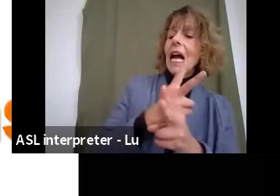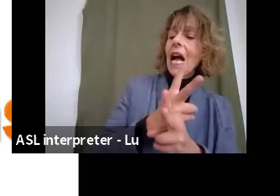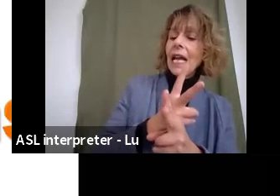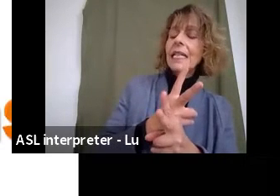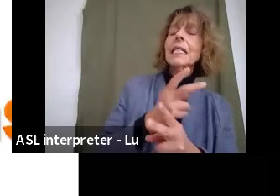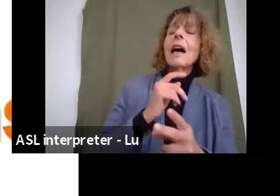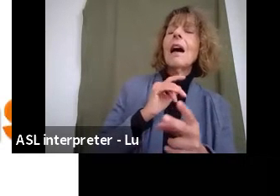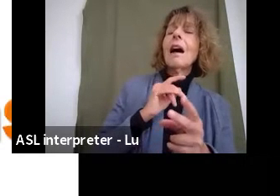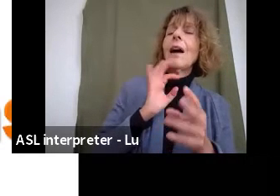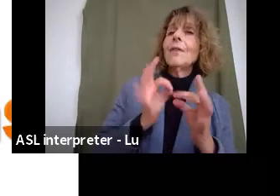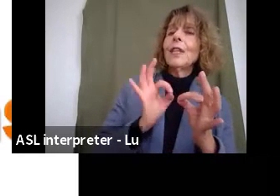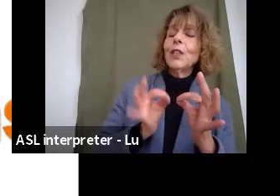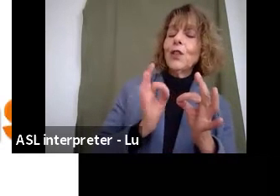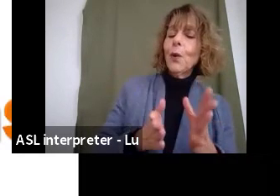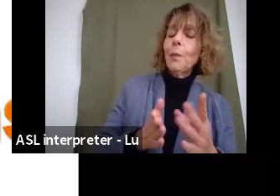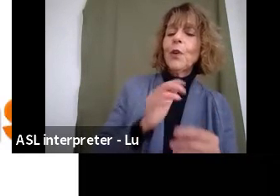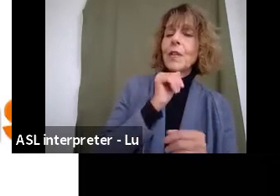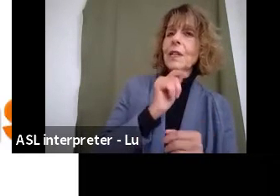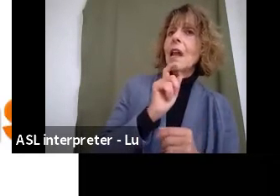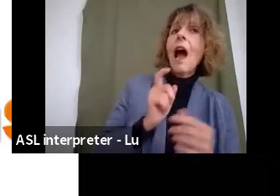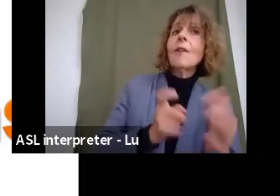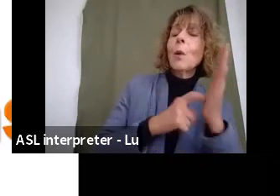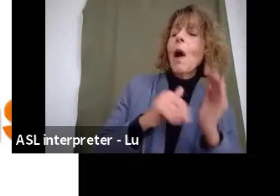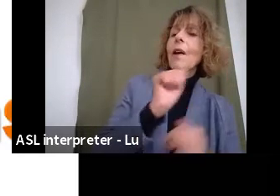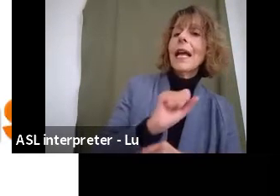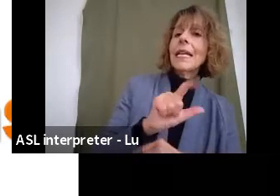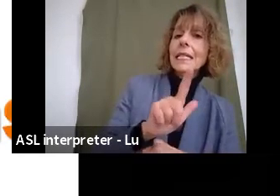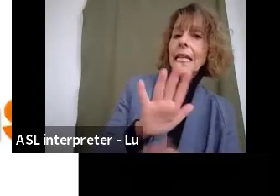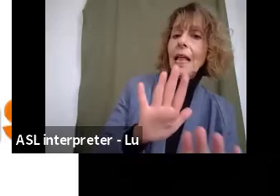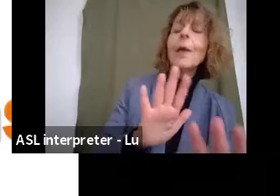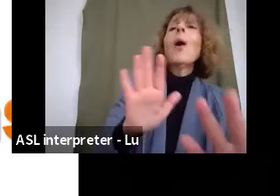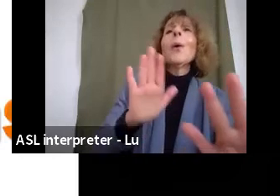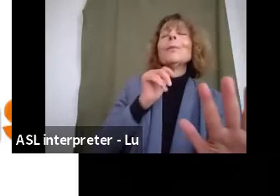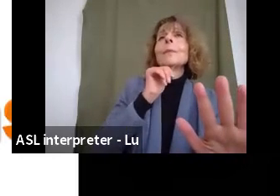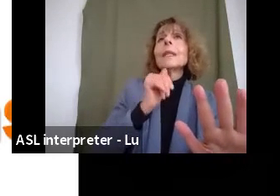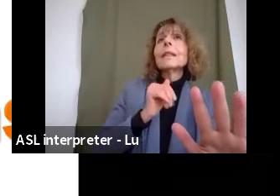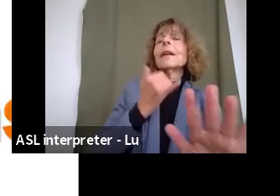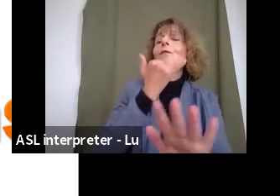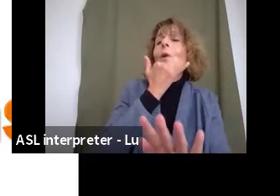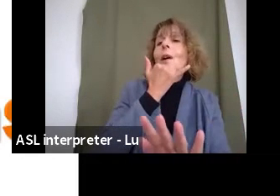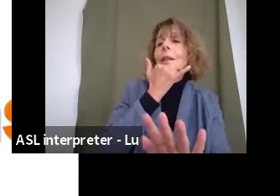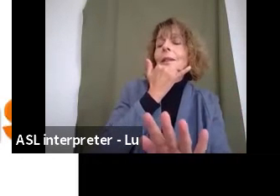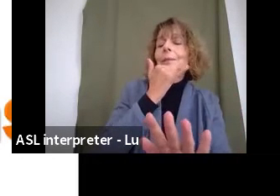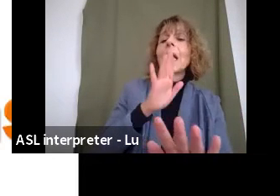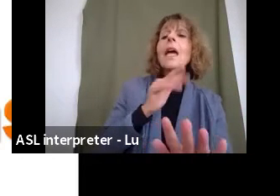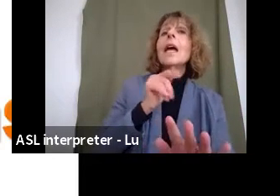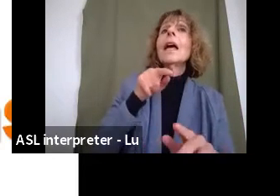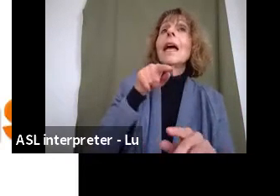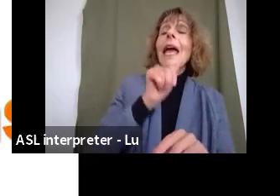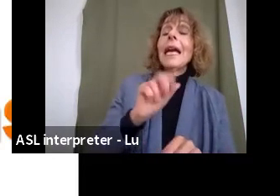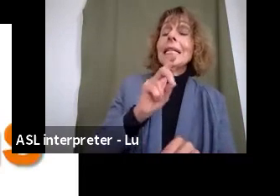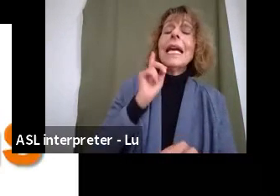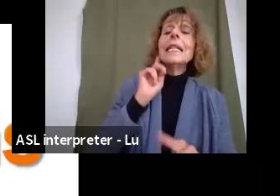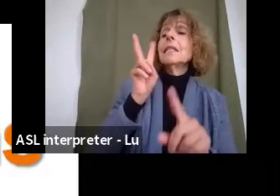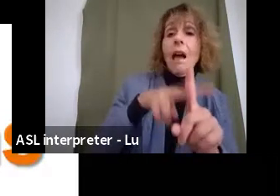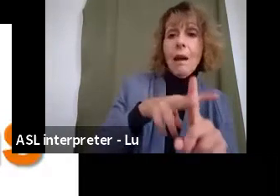kind of interpreter. It's not, ADA doesn't require that you provide a Spanish interpreter, but if you need a Spanish sign language interpreter, then yes,